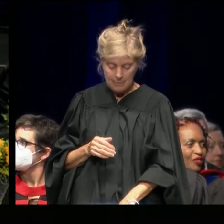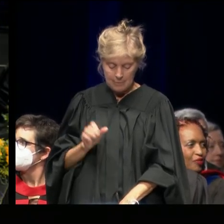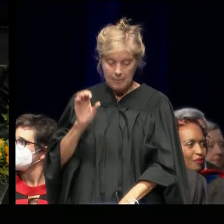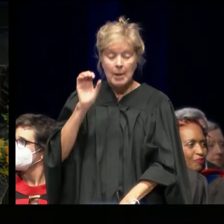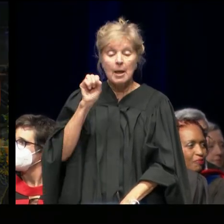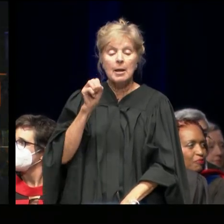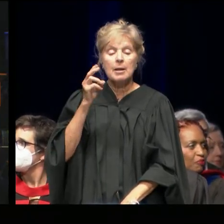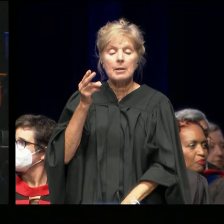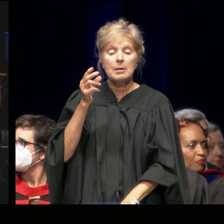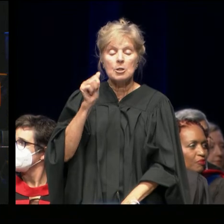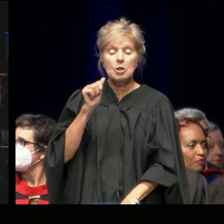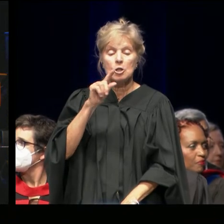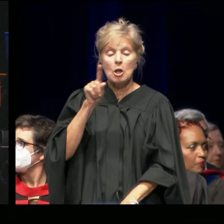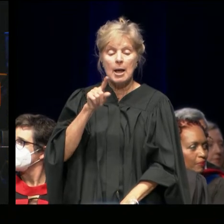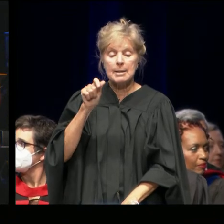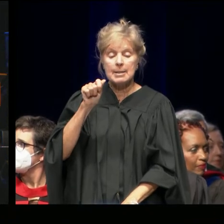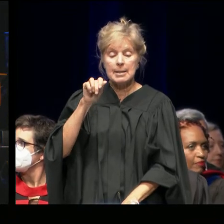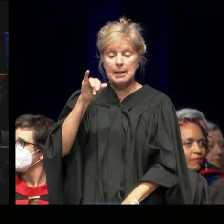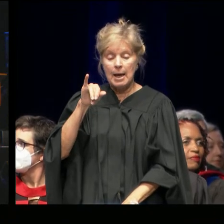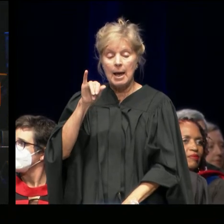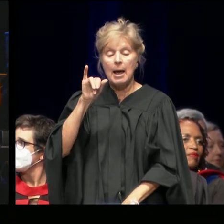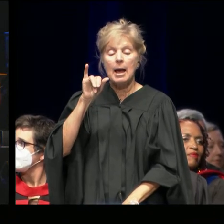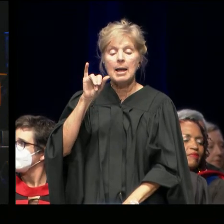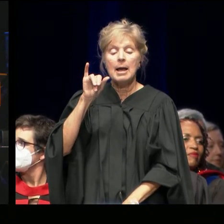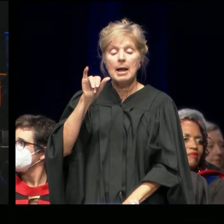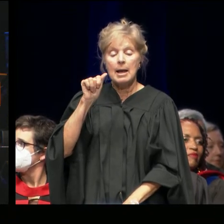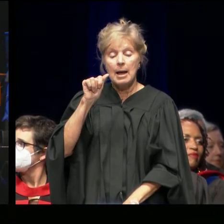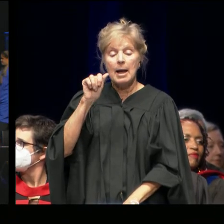Shazia Sami with distinction.